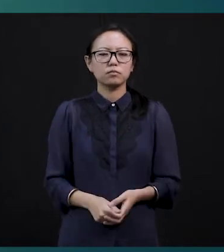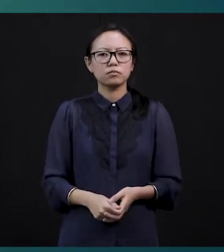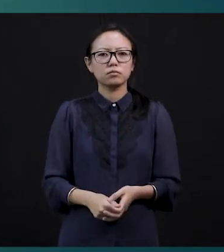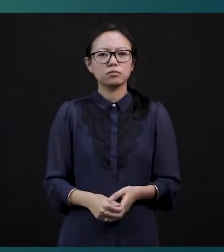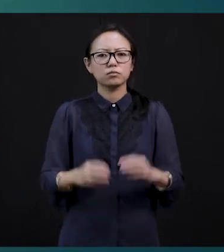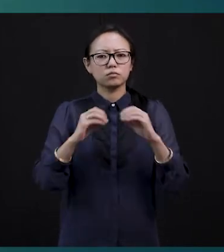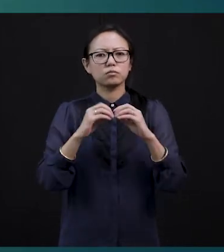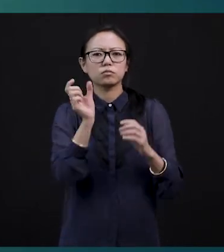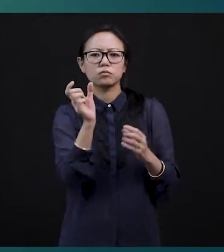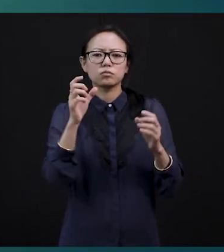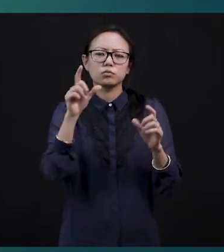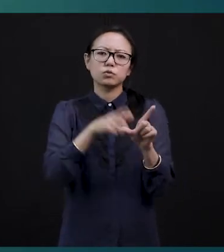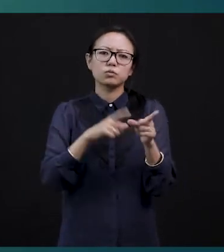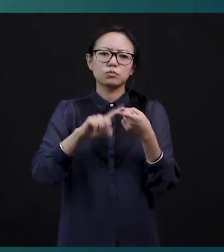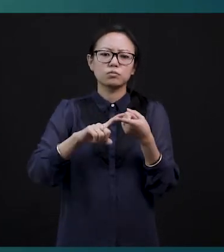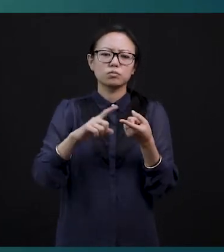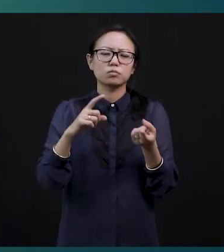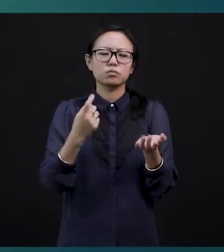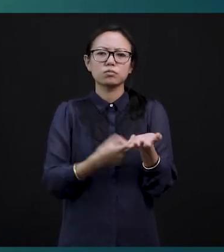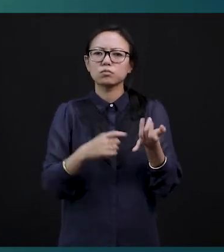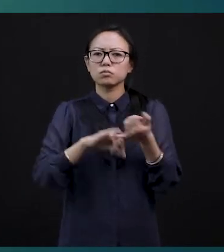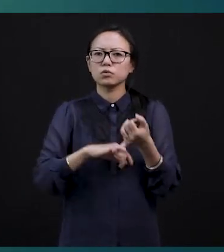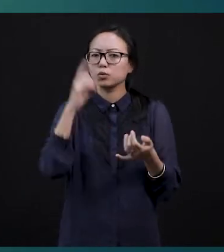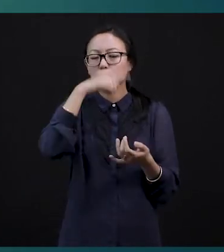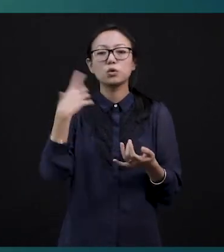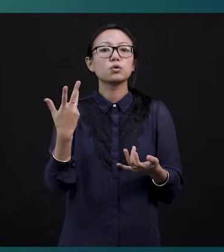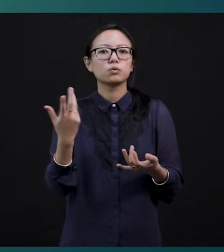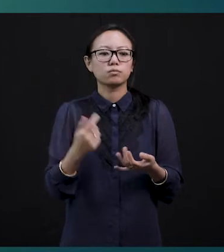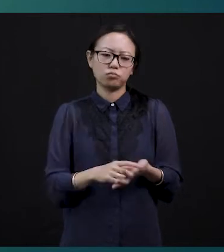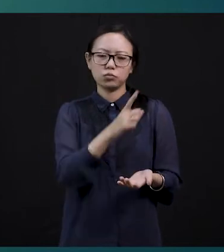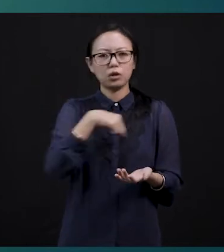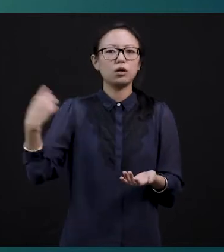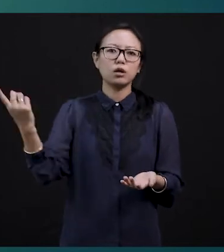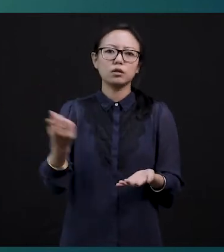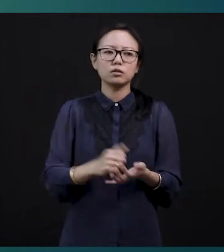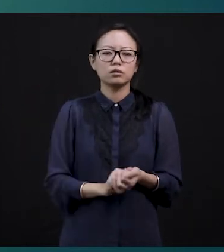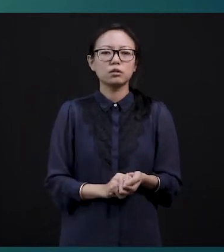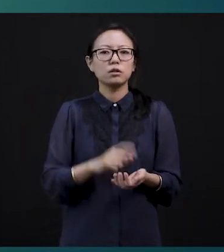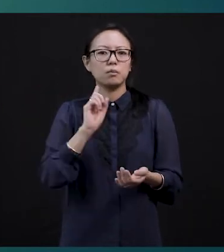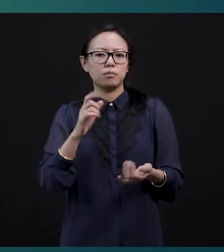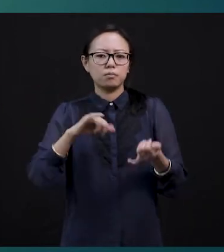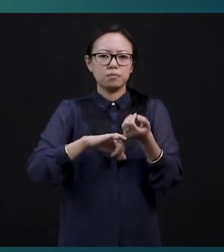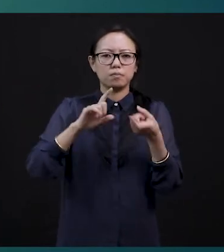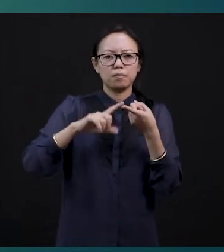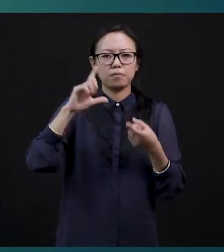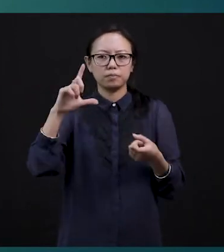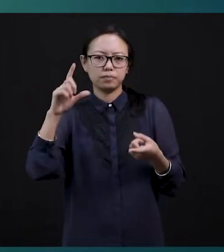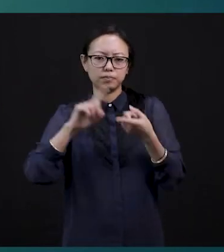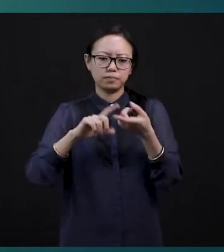So buyers are probably people like us, but sellers are different people. They can